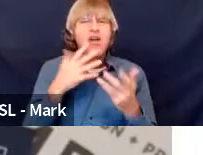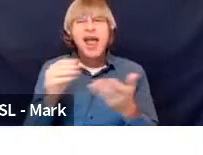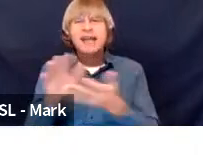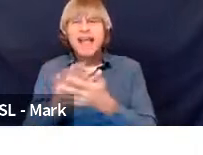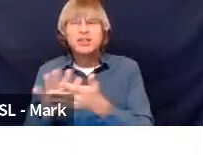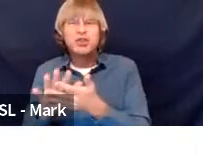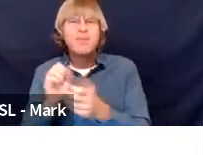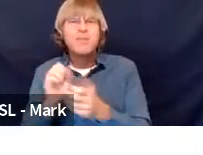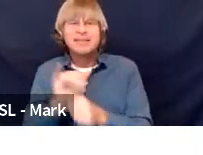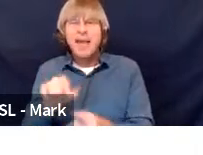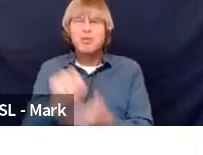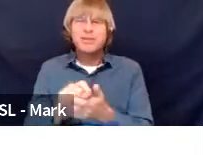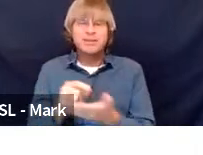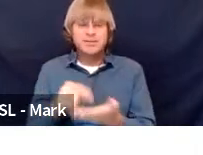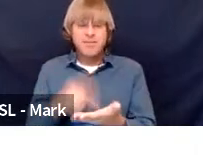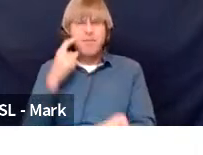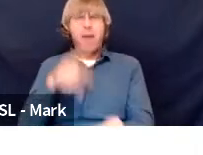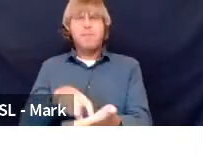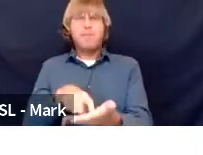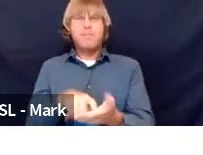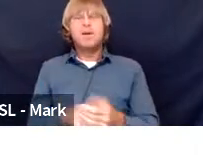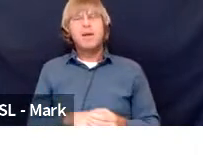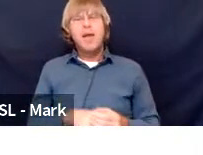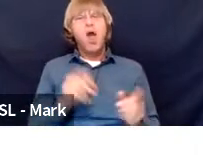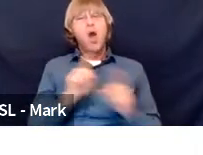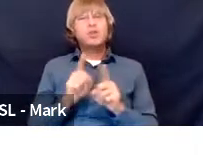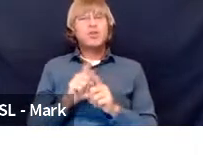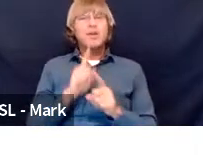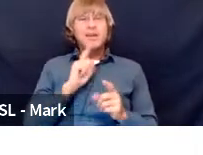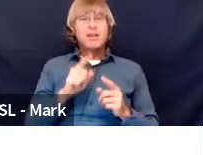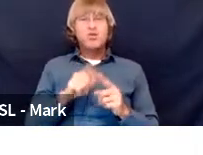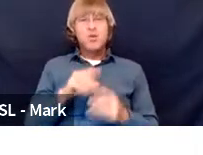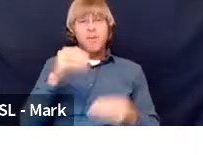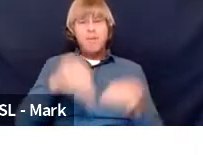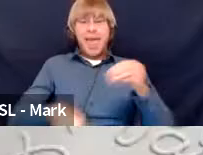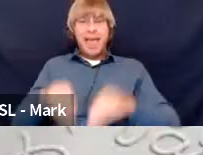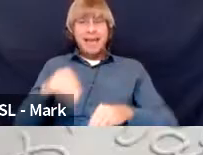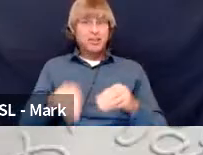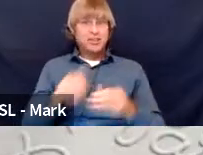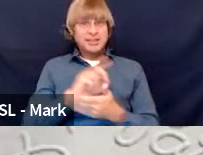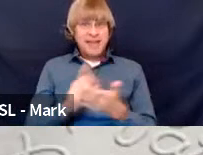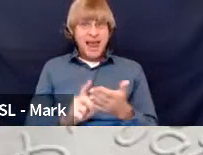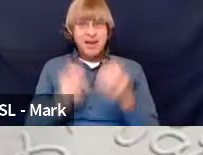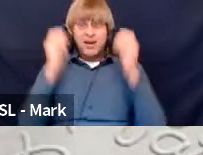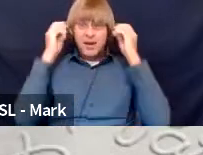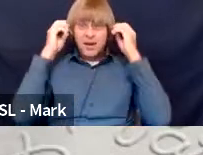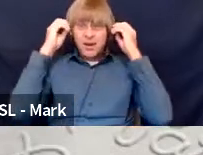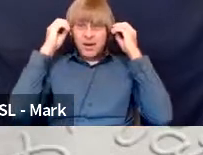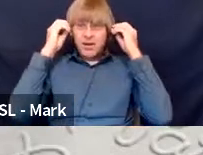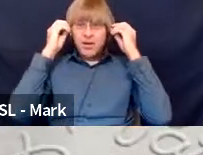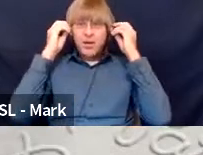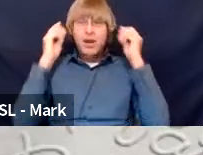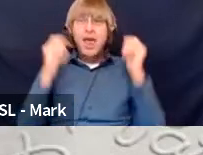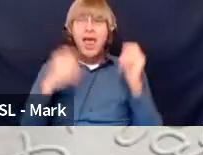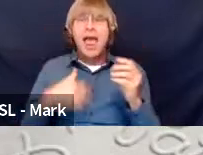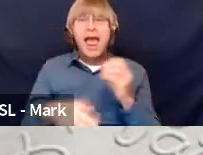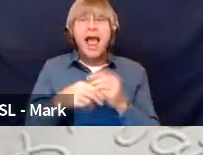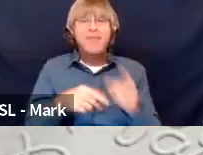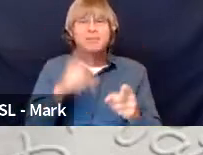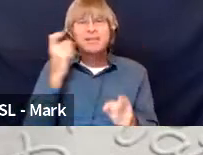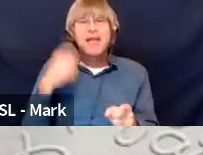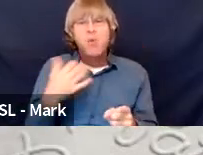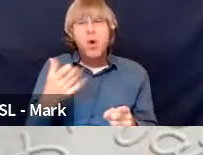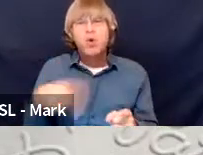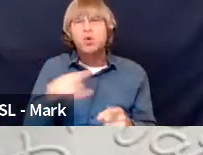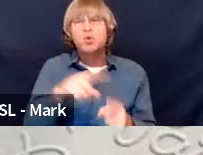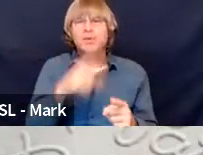can really make your print pop, especially when we're talking about packaging design. I've put this in here because I wanted